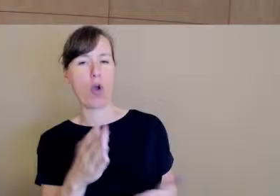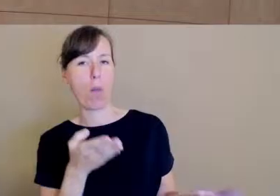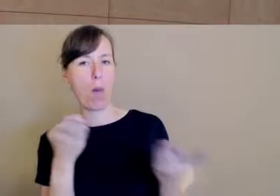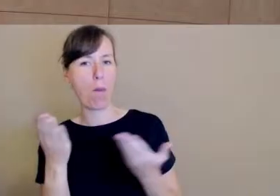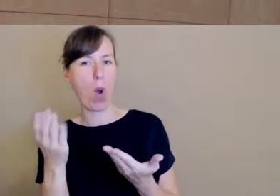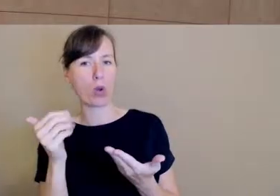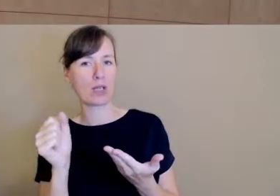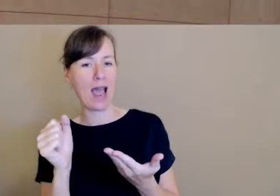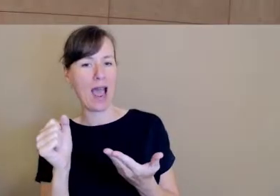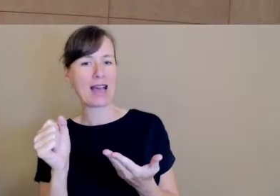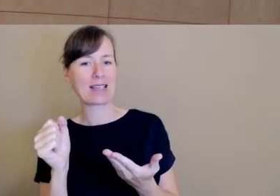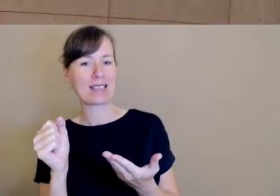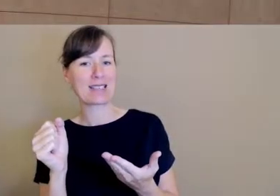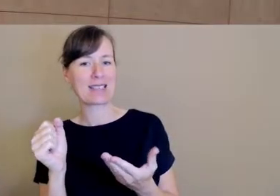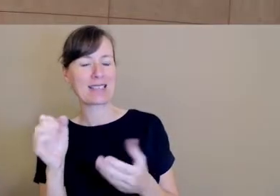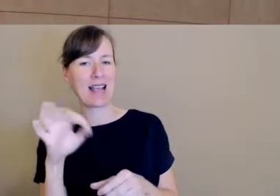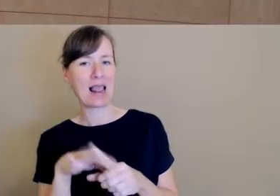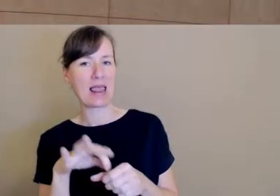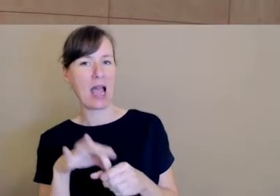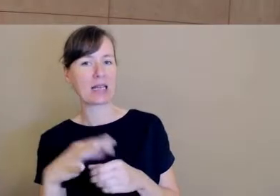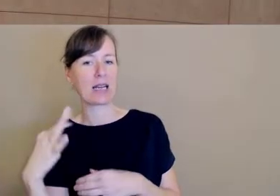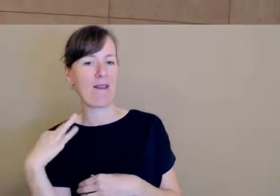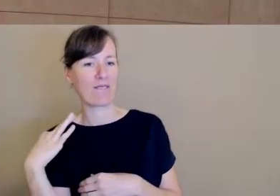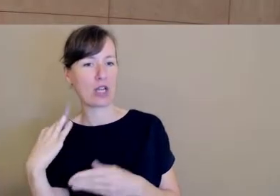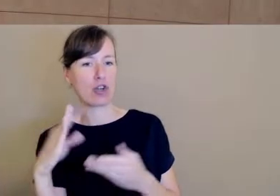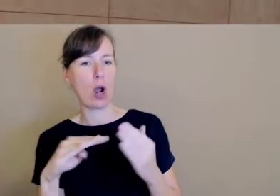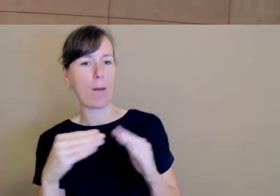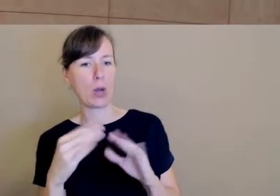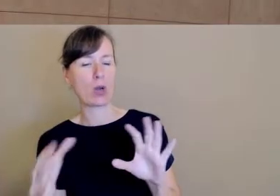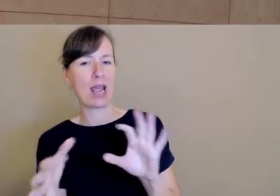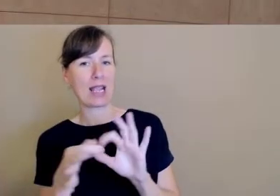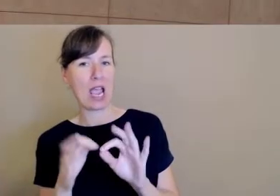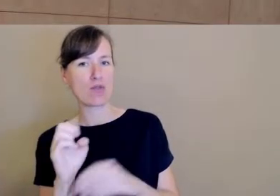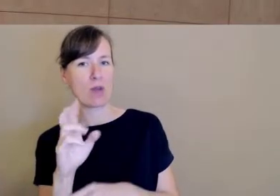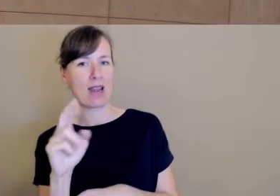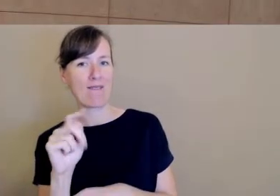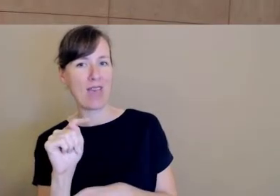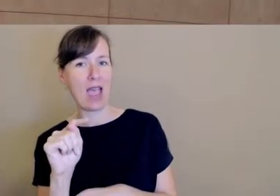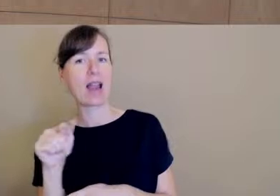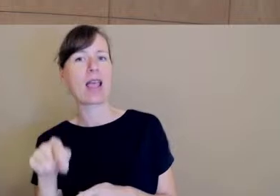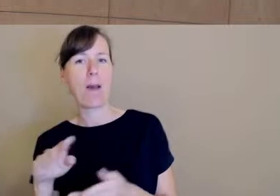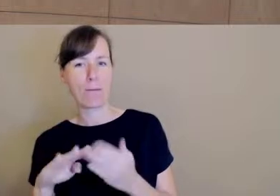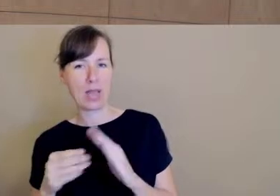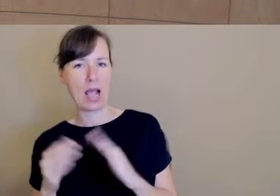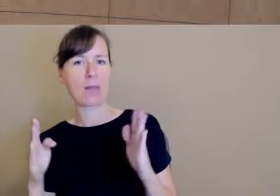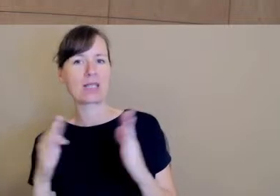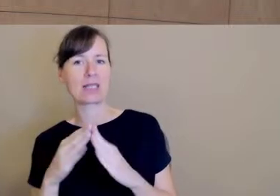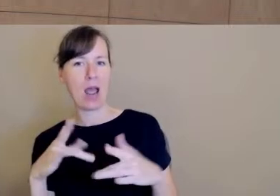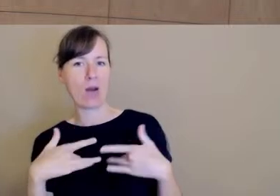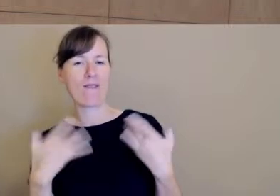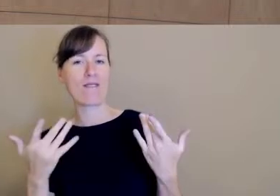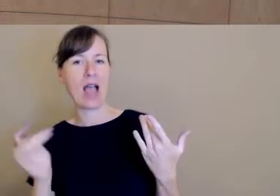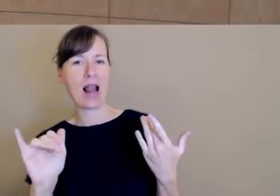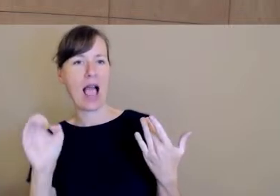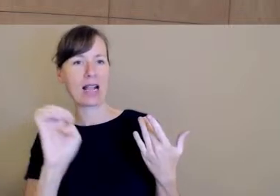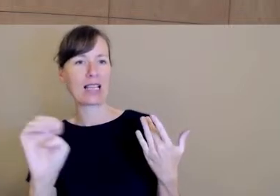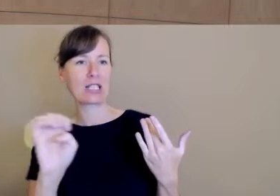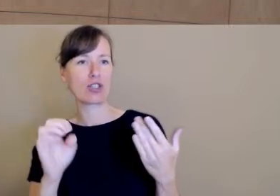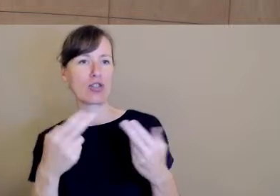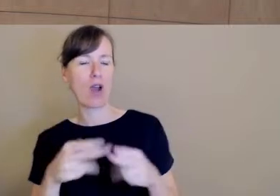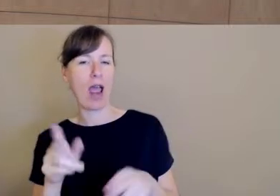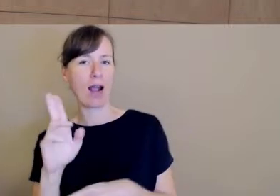elected official community engagement event, it becomes a town event, just like the Easter egg hunt. So